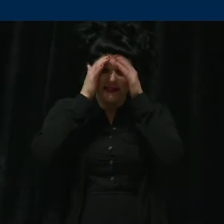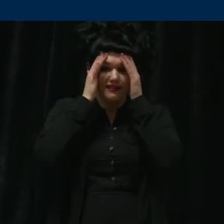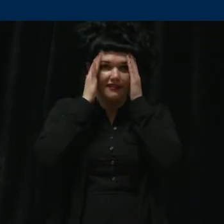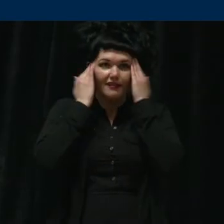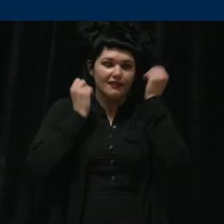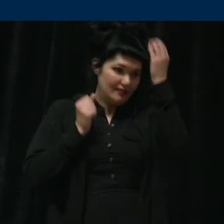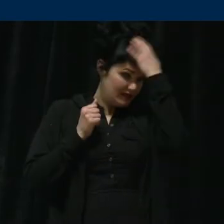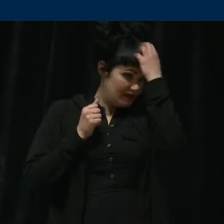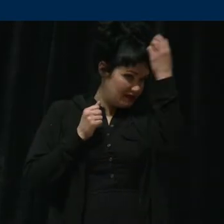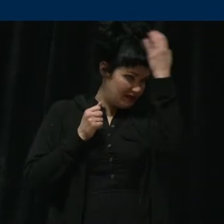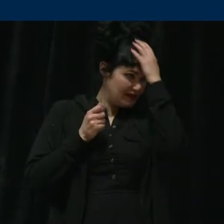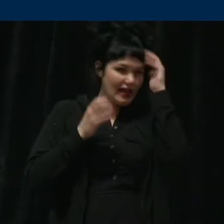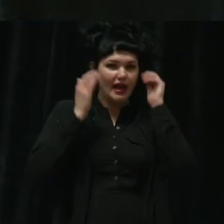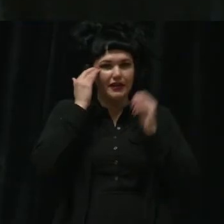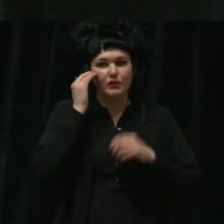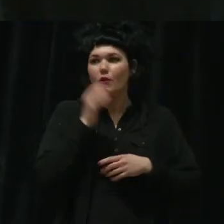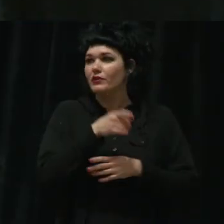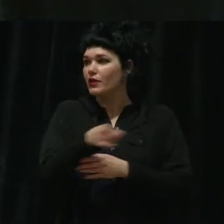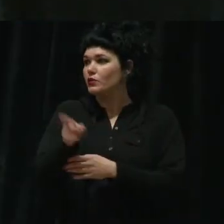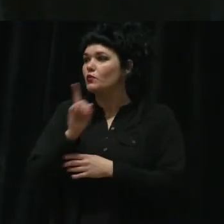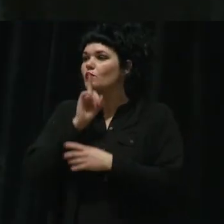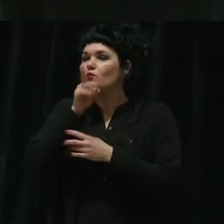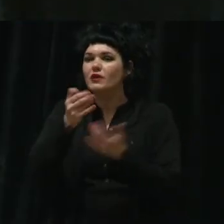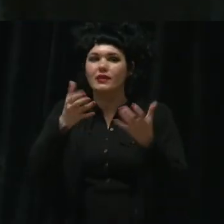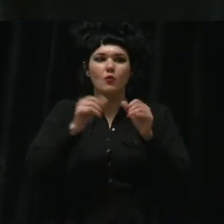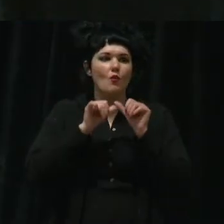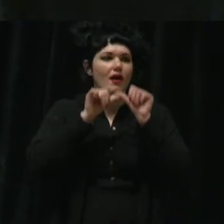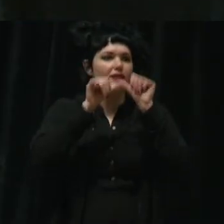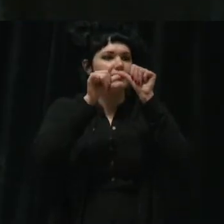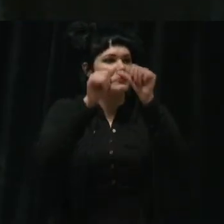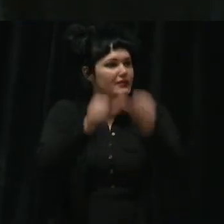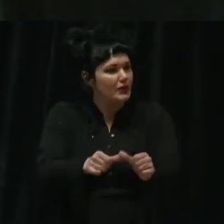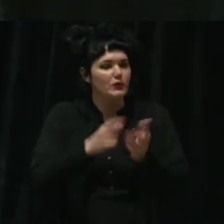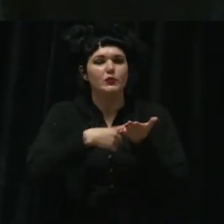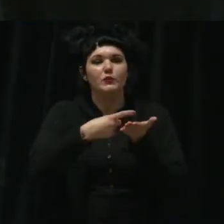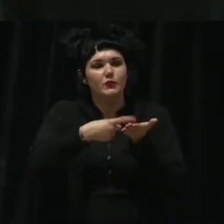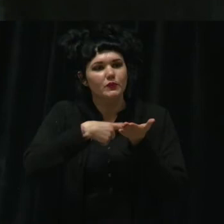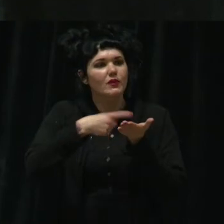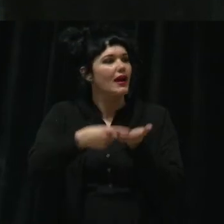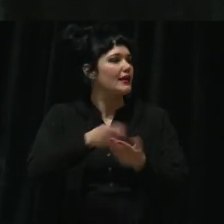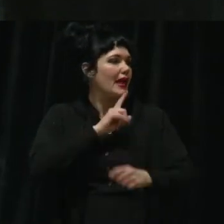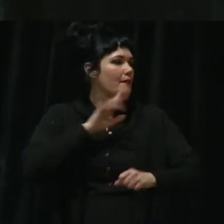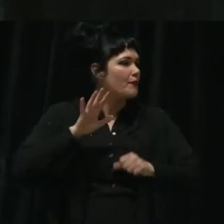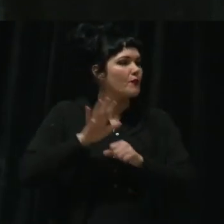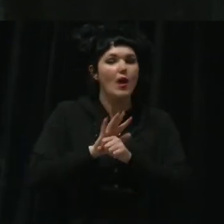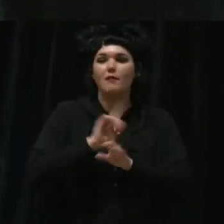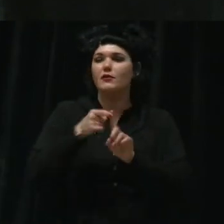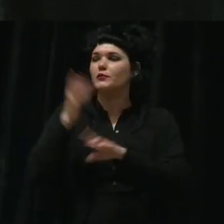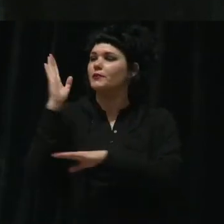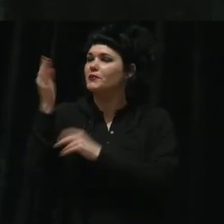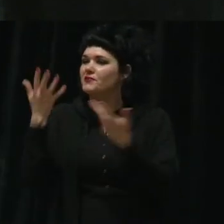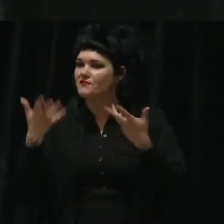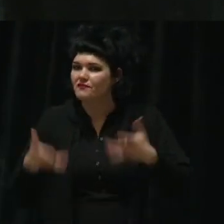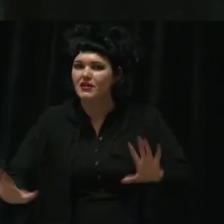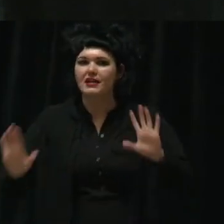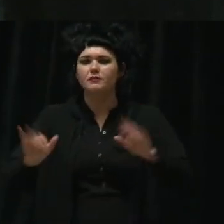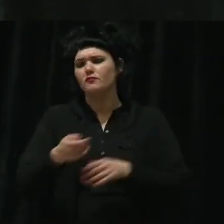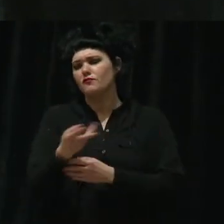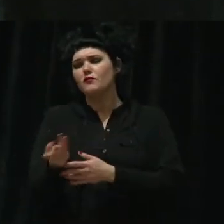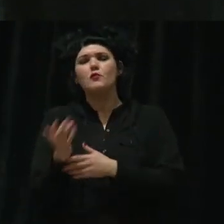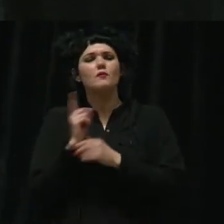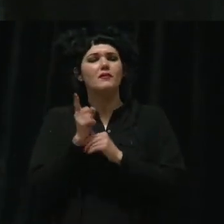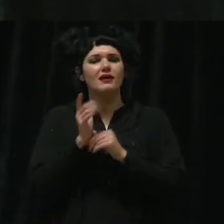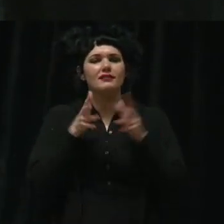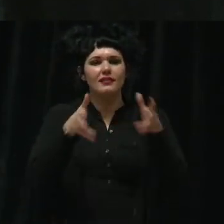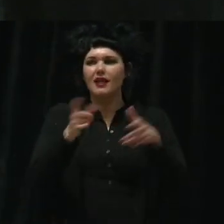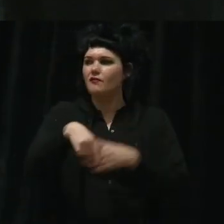I know you really want to continue talking, and I promise you at the end of this, there'll be a few minutes for you to continue the